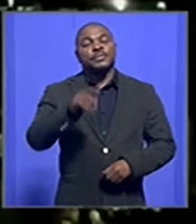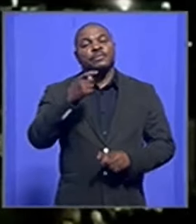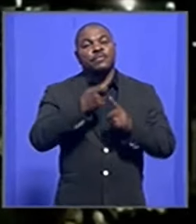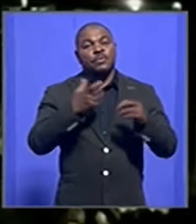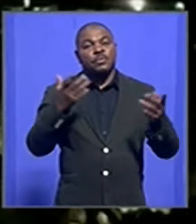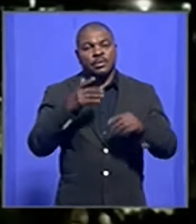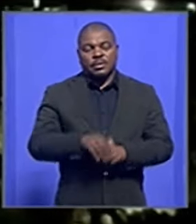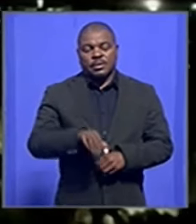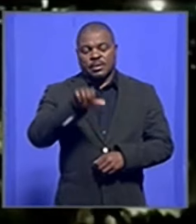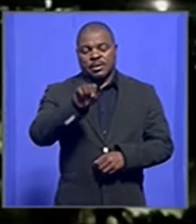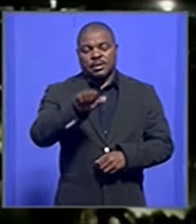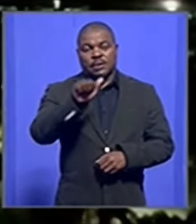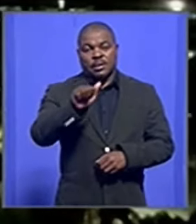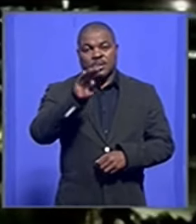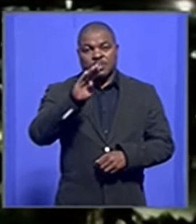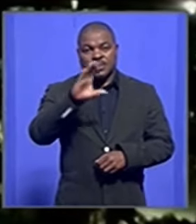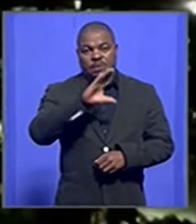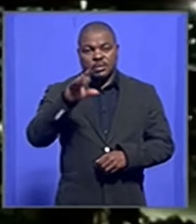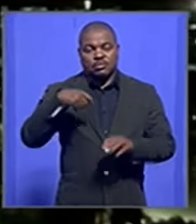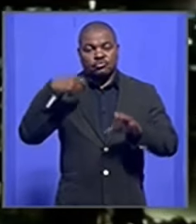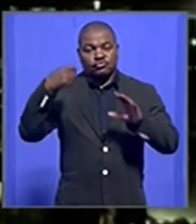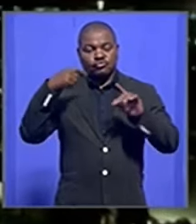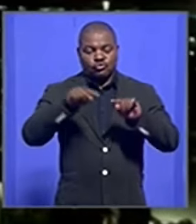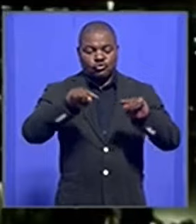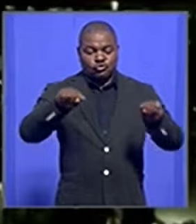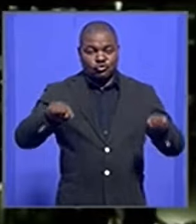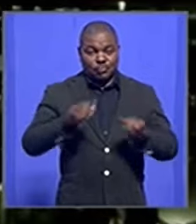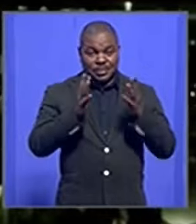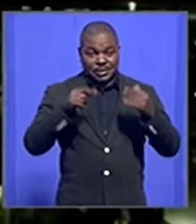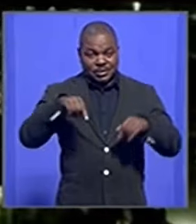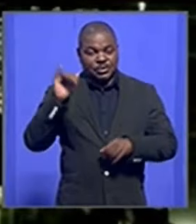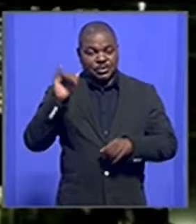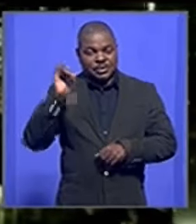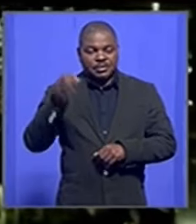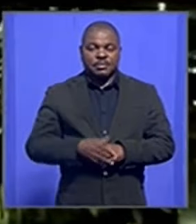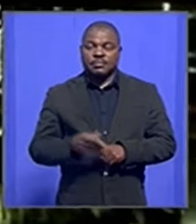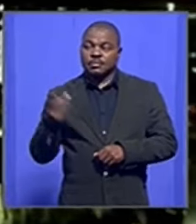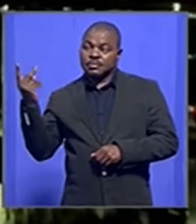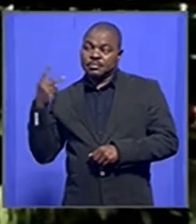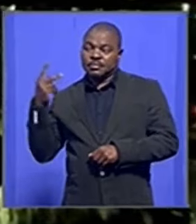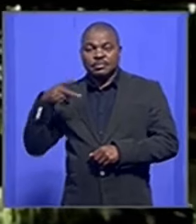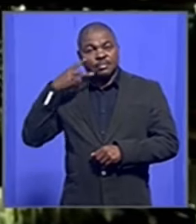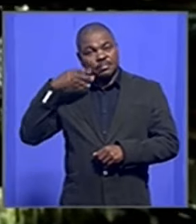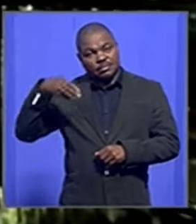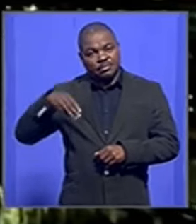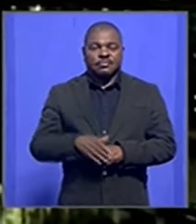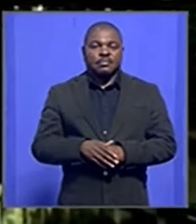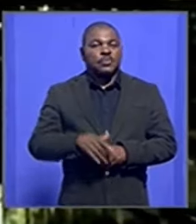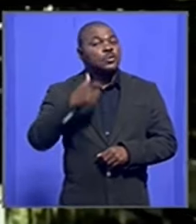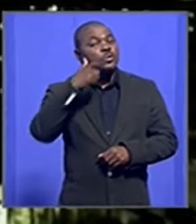Kamala Lokoza, SABC, Studio 10, Auckland Park, Johannesburg. Nous